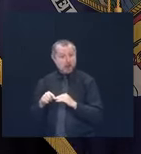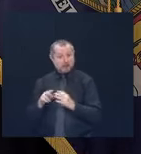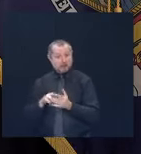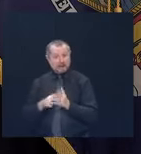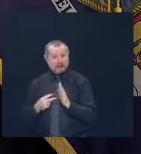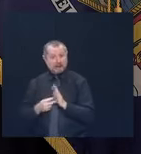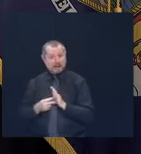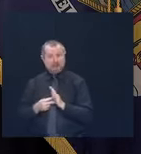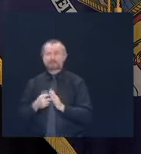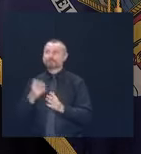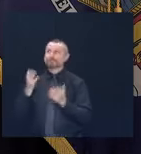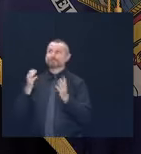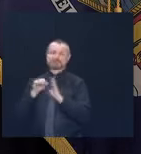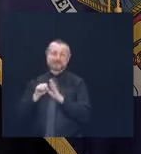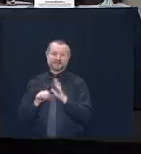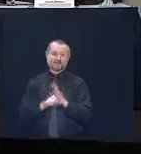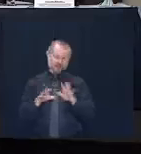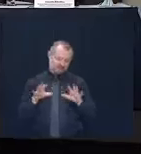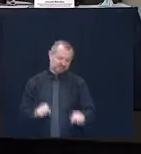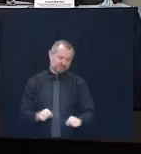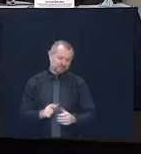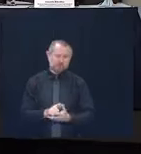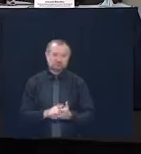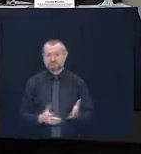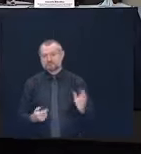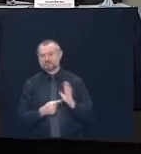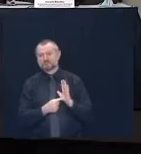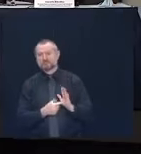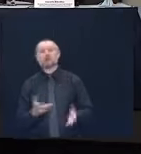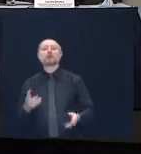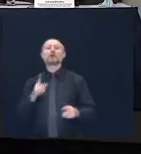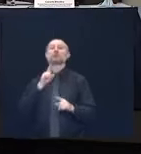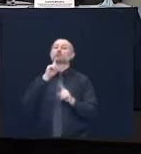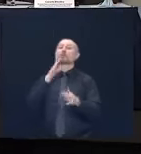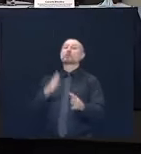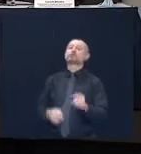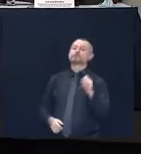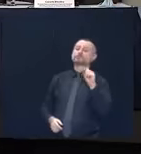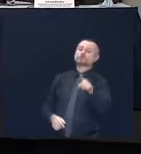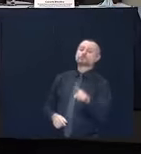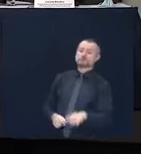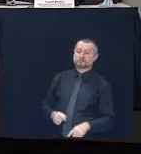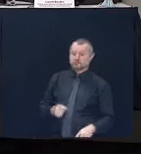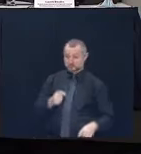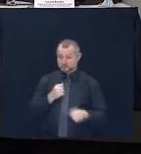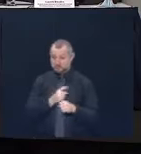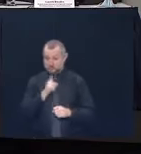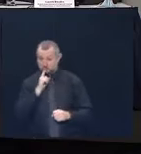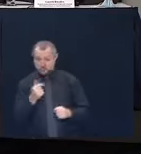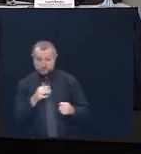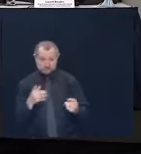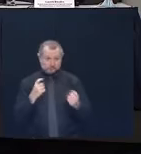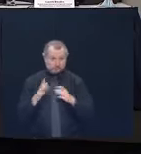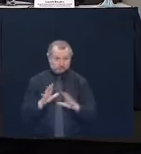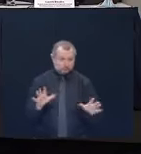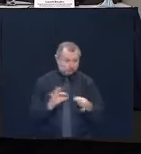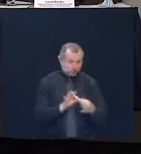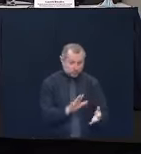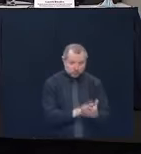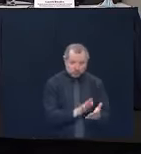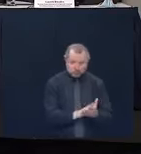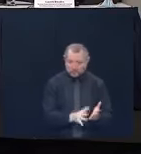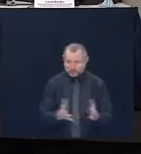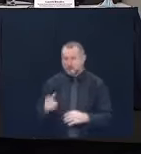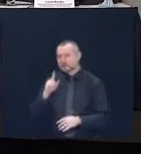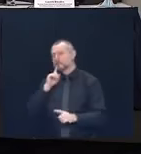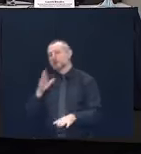law governs. Governor, got a question on Gateway Tunnel. Yeah, let's just make sure. Anyone else? Yeah, Governor. So the state has